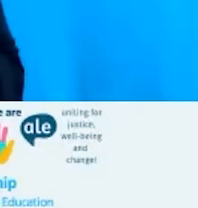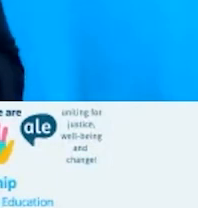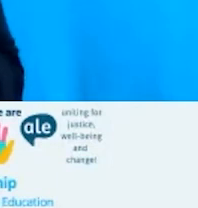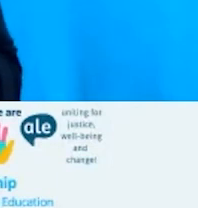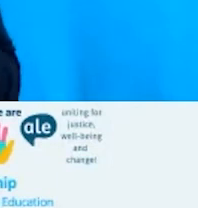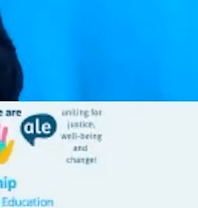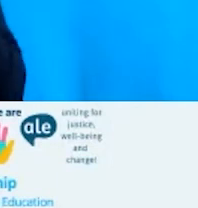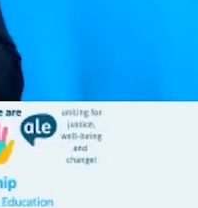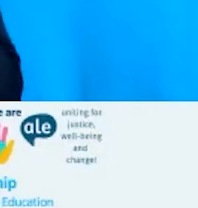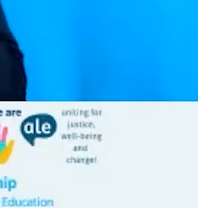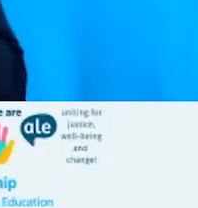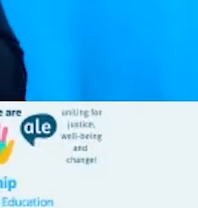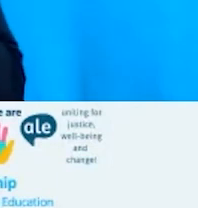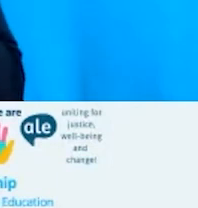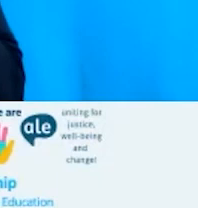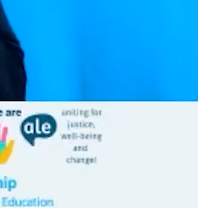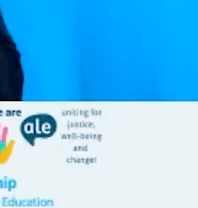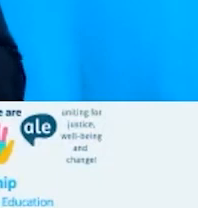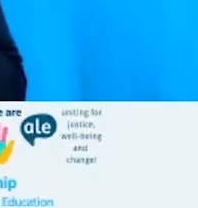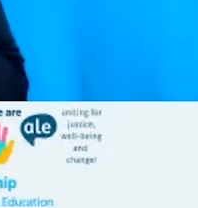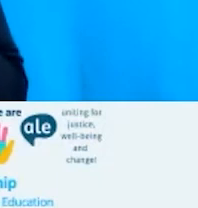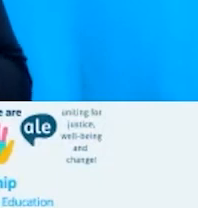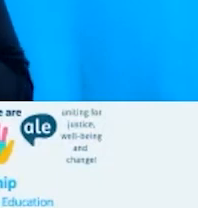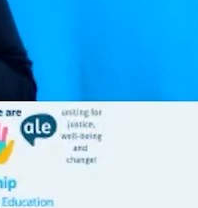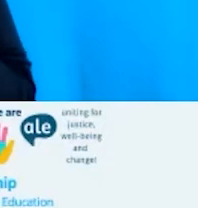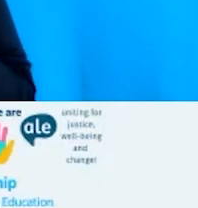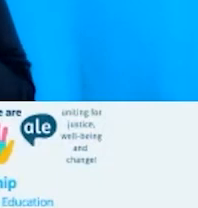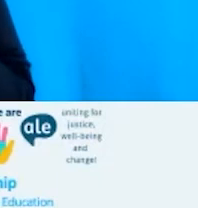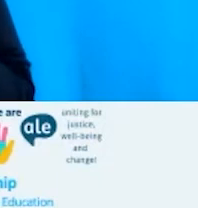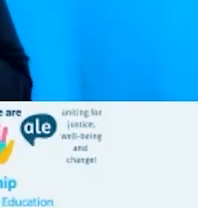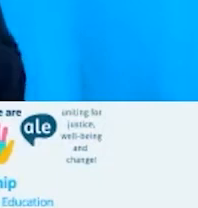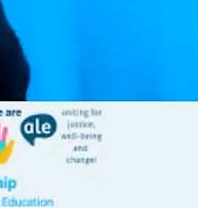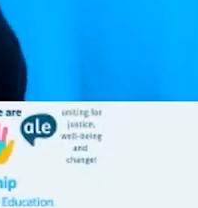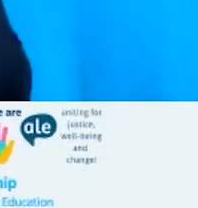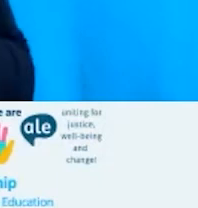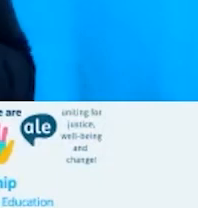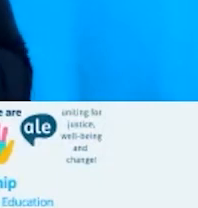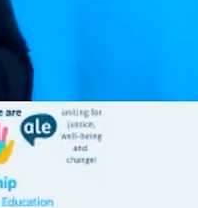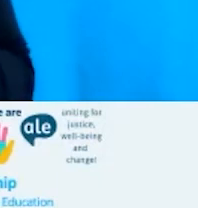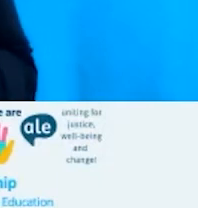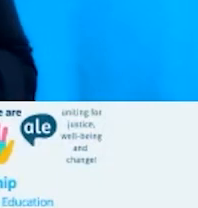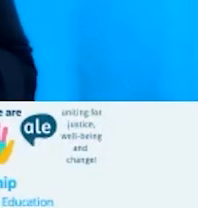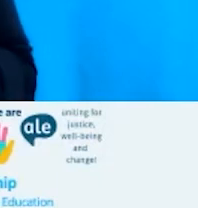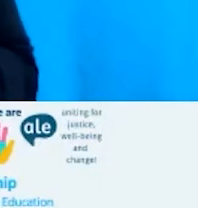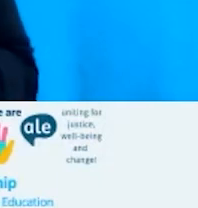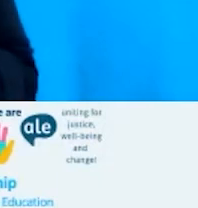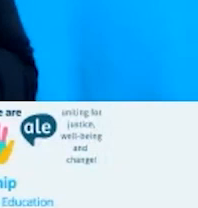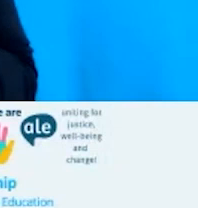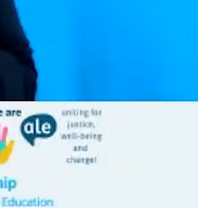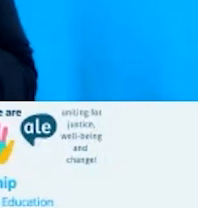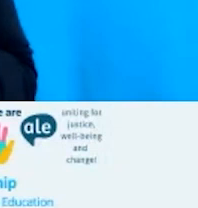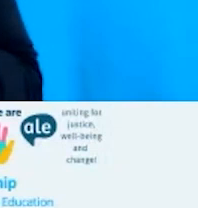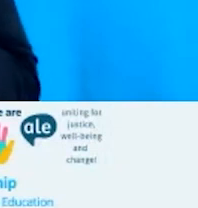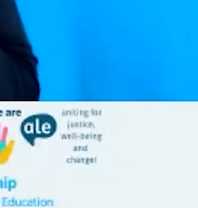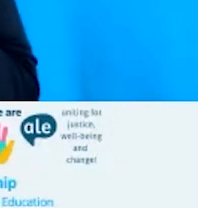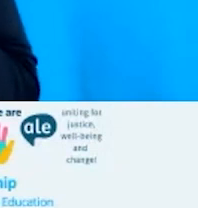let you go and continue to work with your colleagues in Tanzania, and all the best to you and to them as well. Good